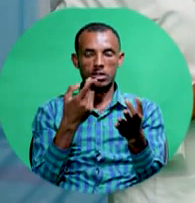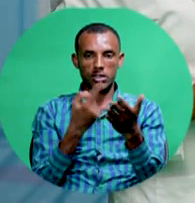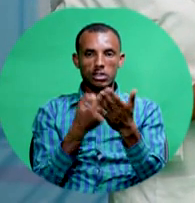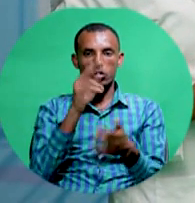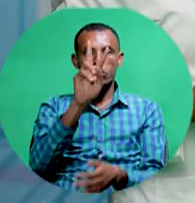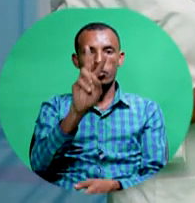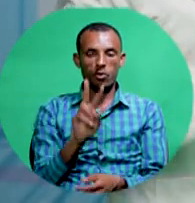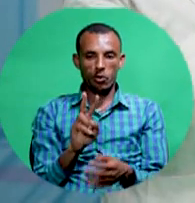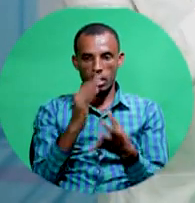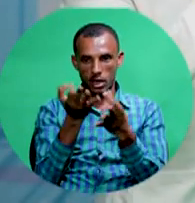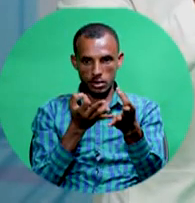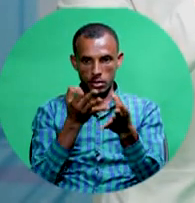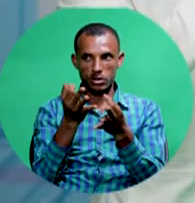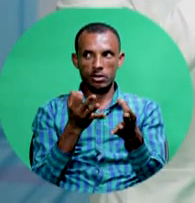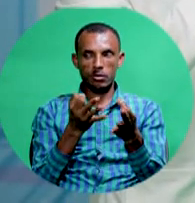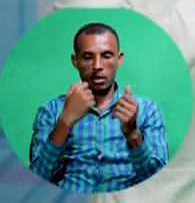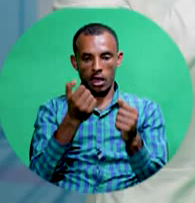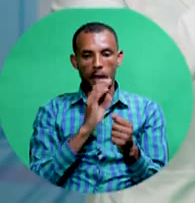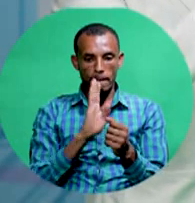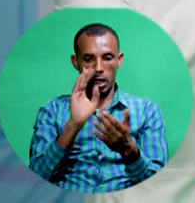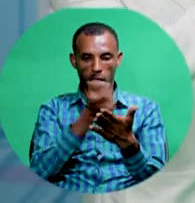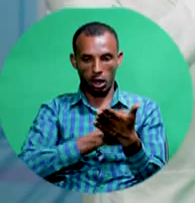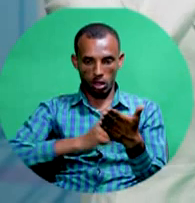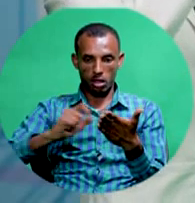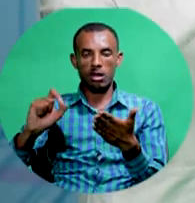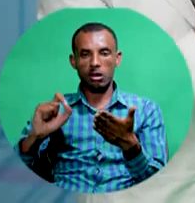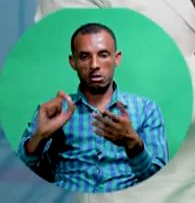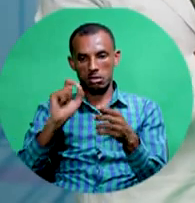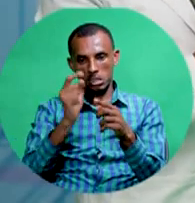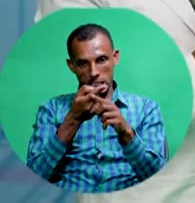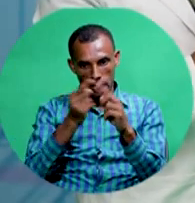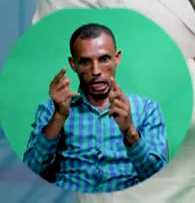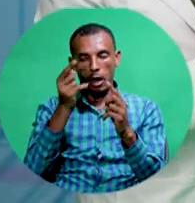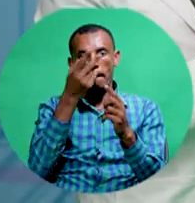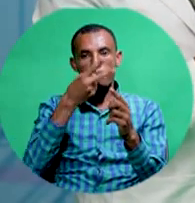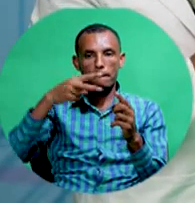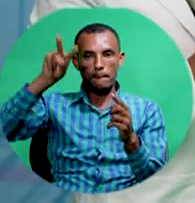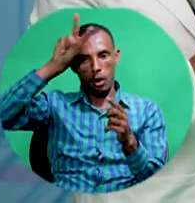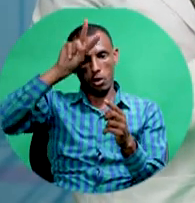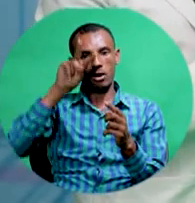two expressions can be written in a single power form so